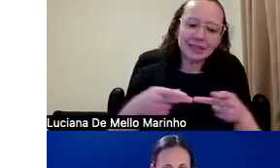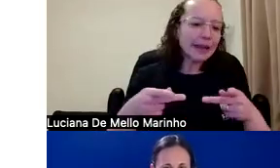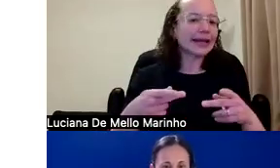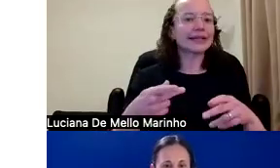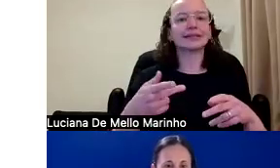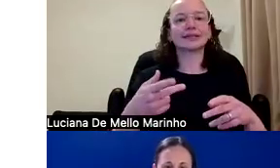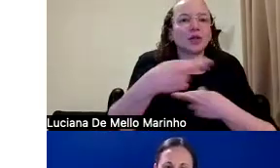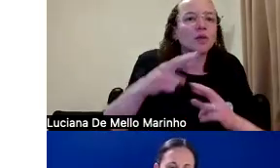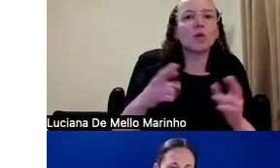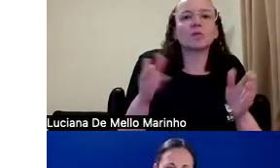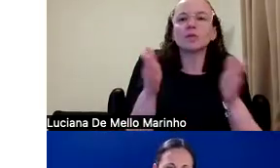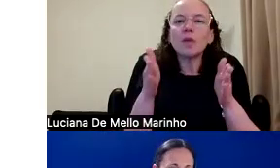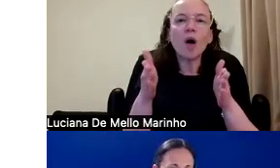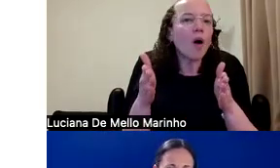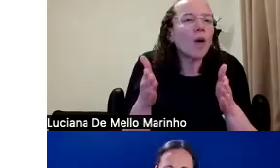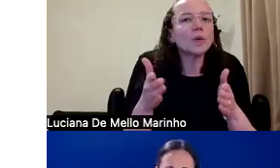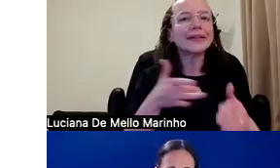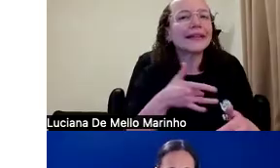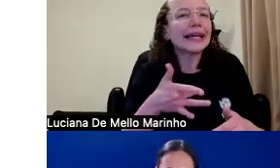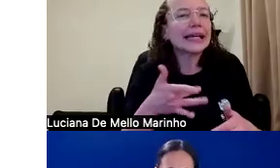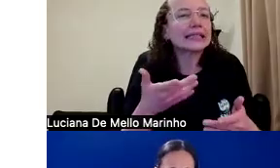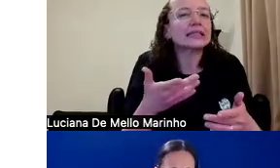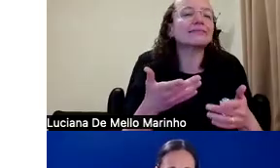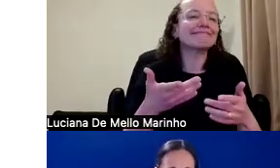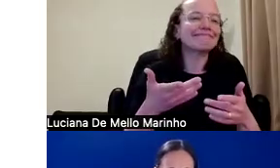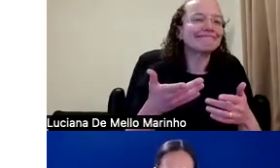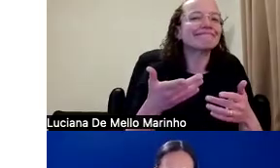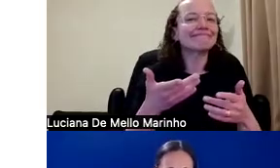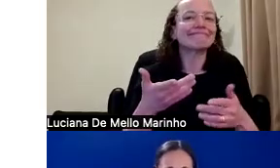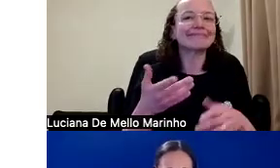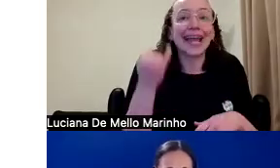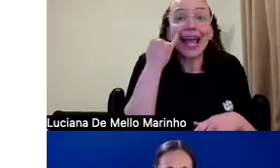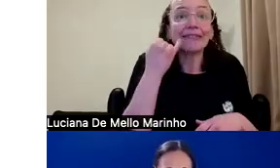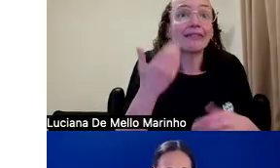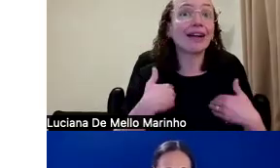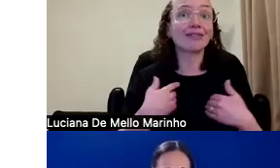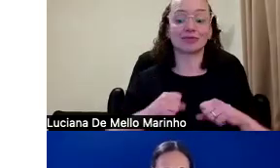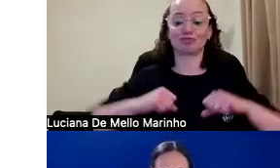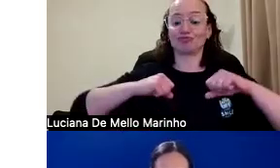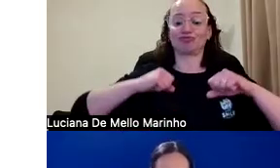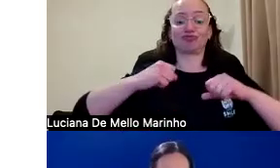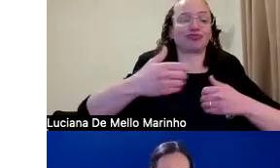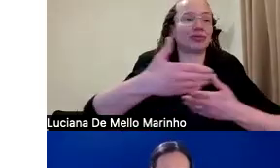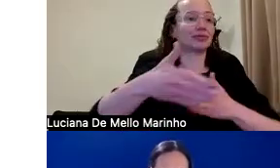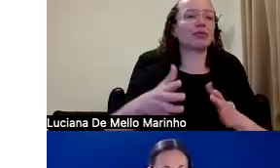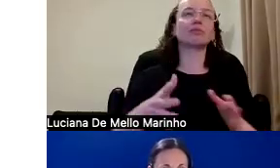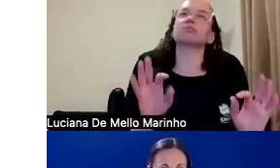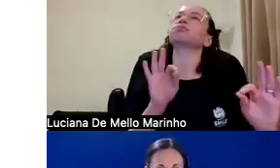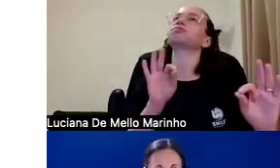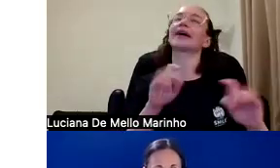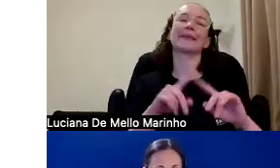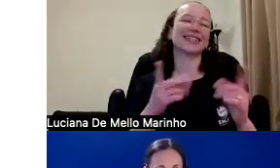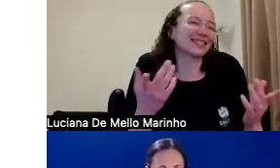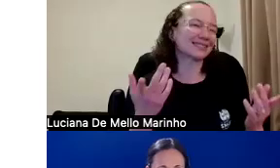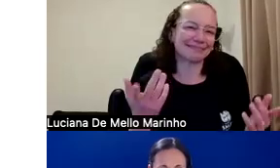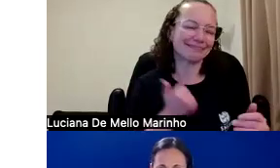you. And so the space is limited, the rooms are small, and if you have a little bit